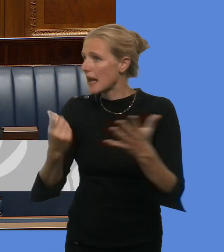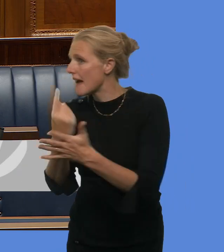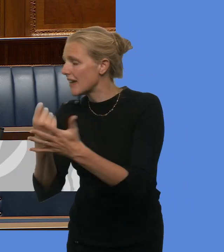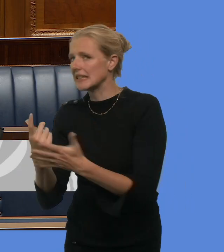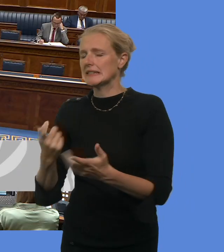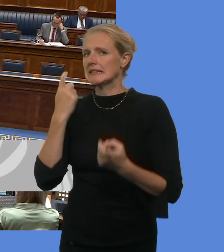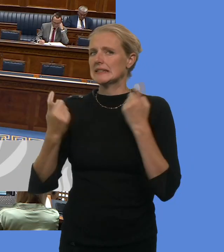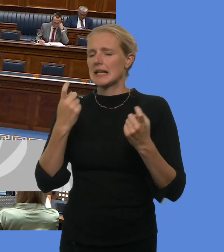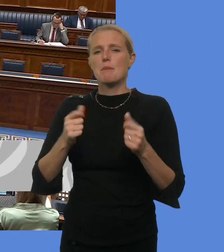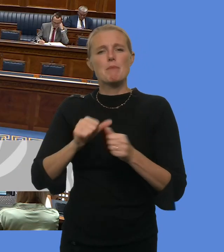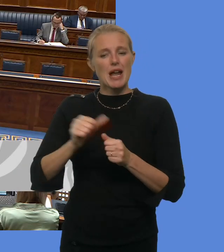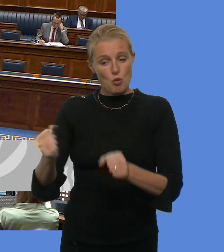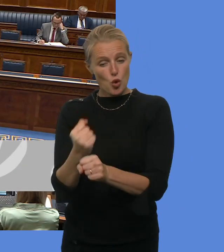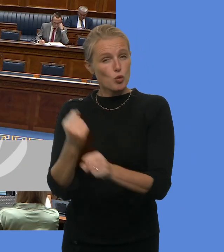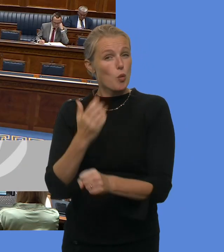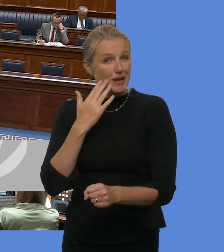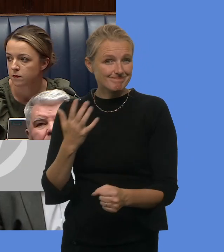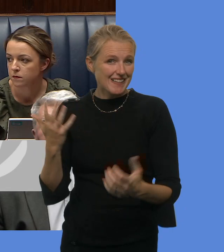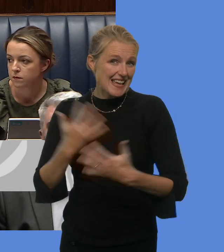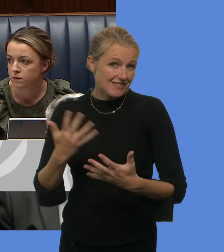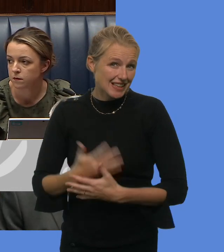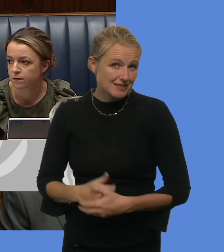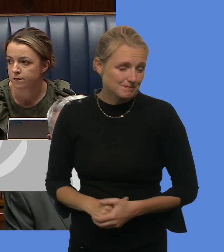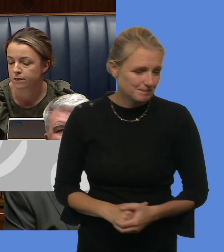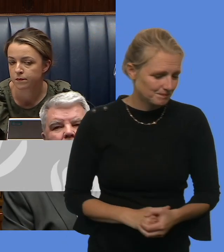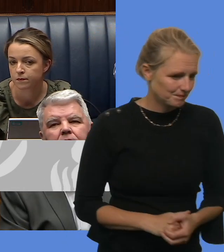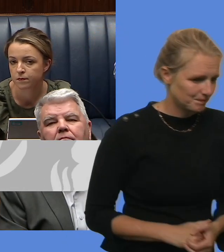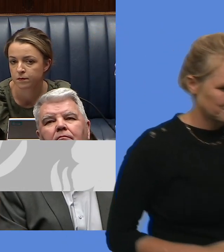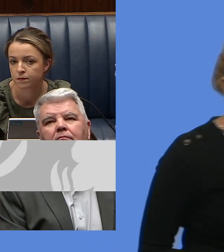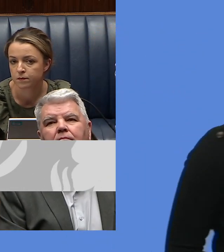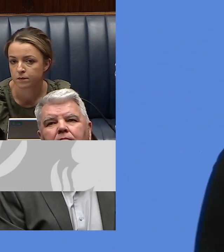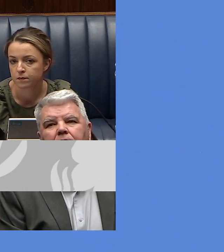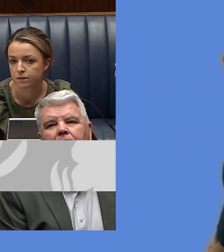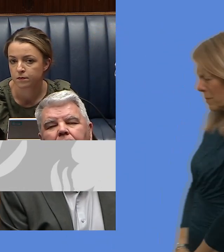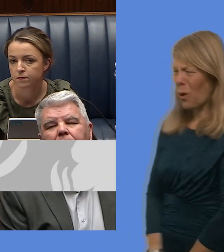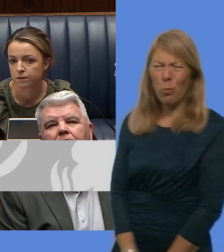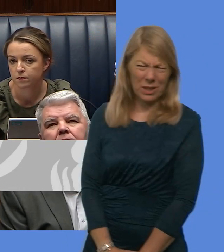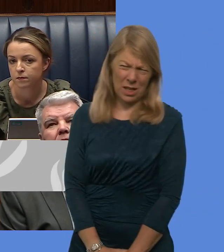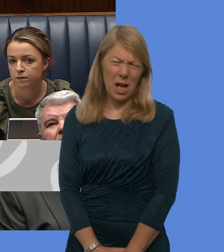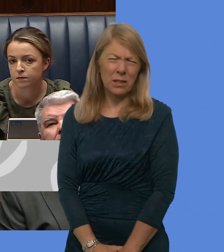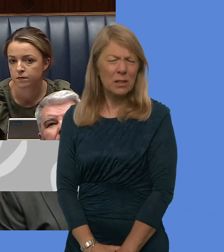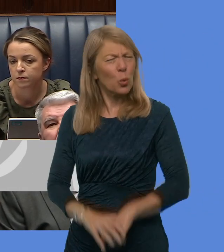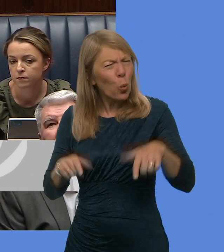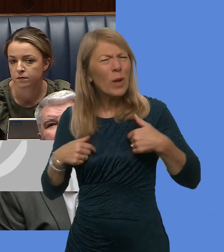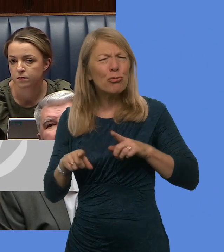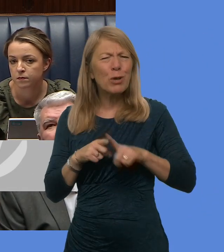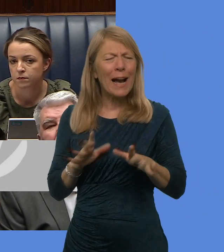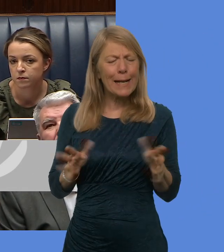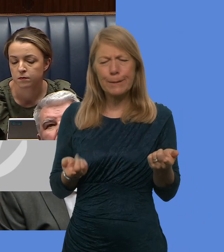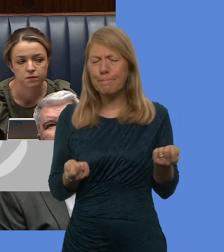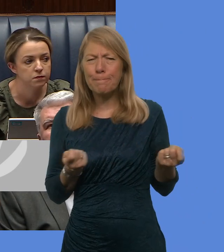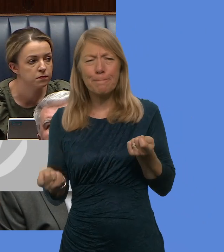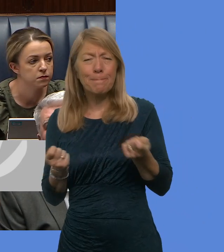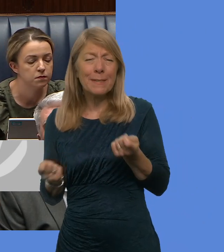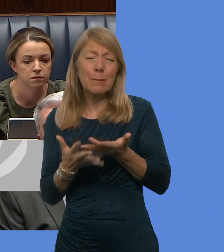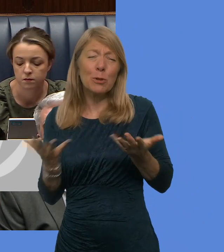evenings. Thank you, Minister. Minister. Well, yes, and we do try to coordinate as much as we can, but we're scheduling a